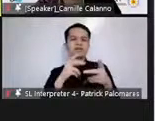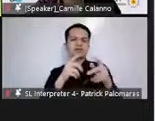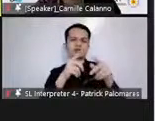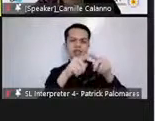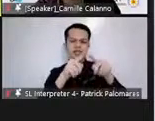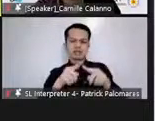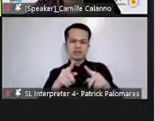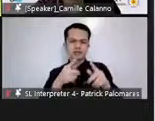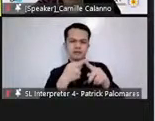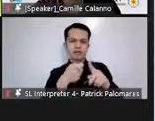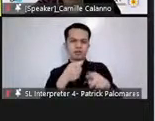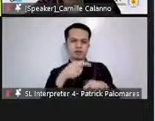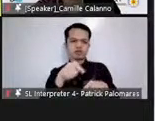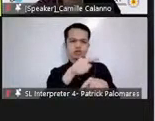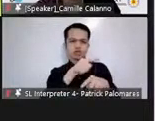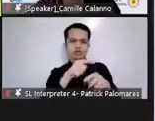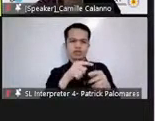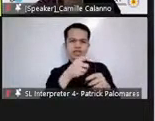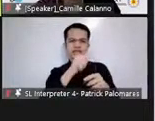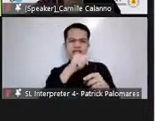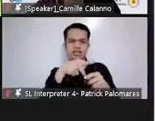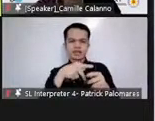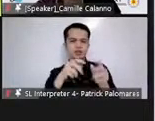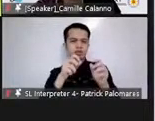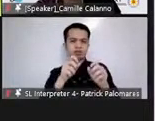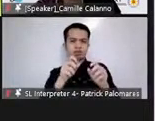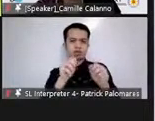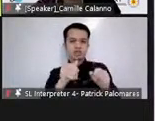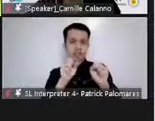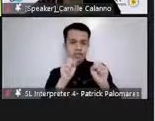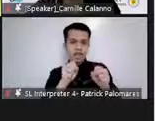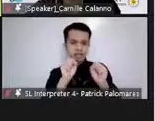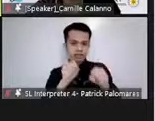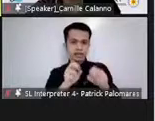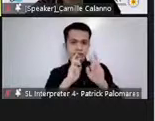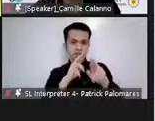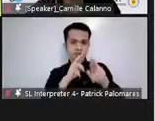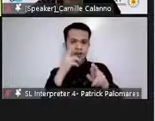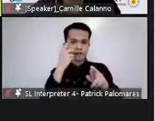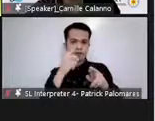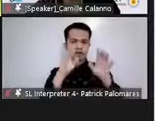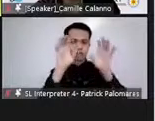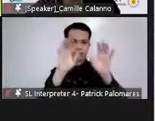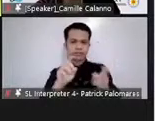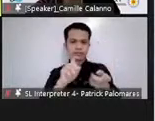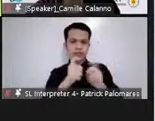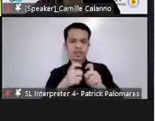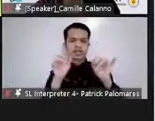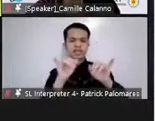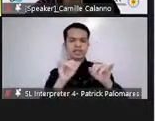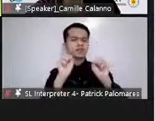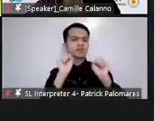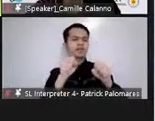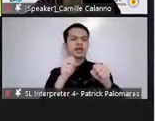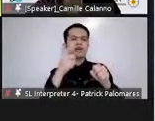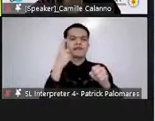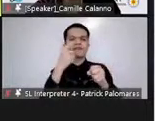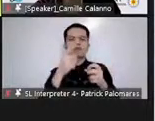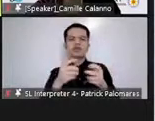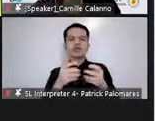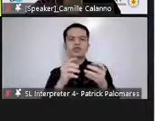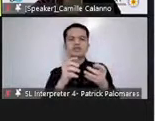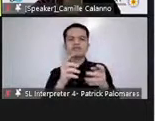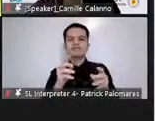materials in the Ming Gap. This could be a response to climate change during that period, could be a response to a slight increase in sea